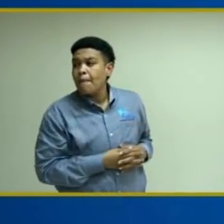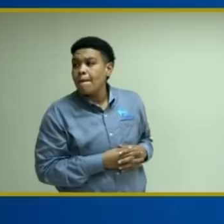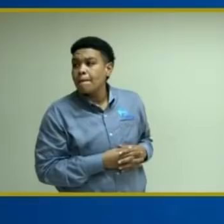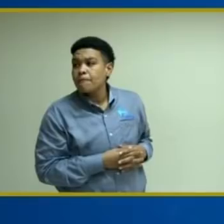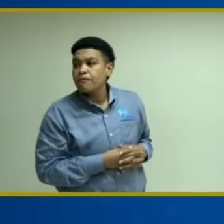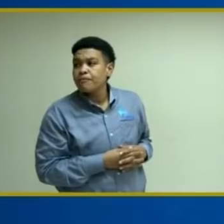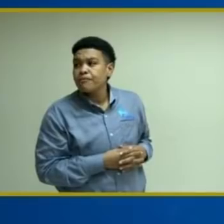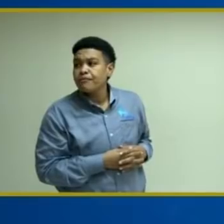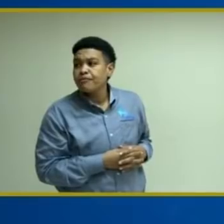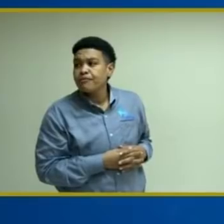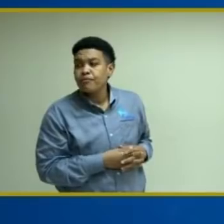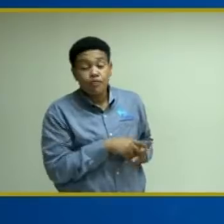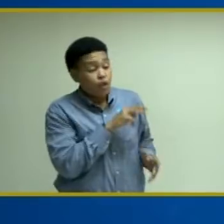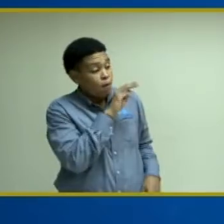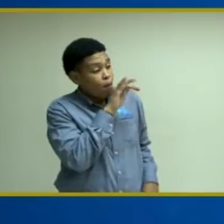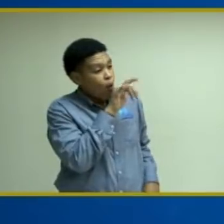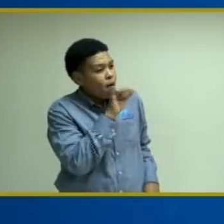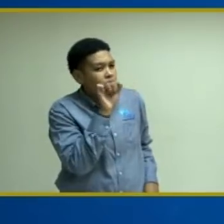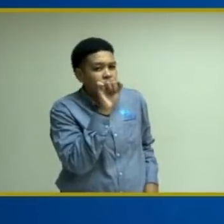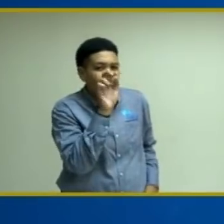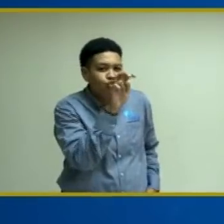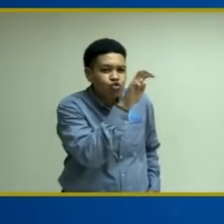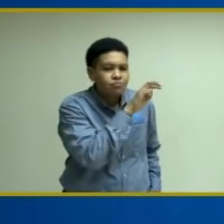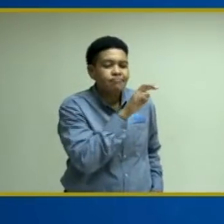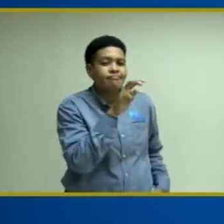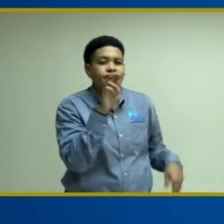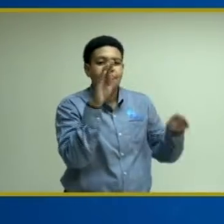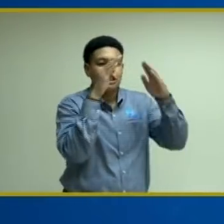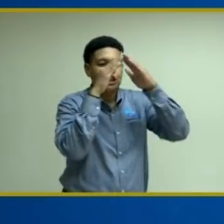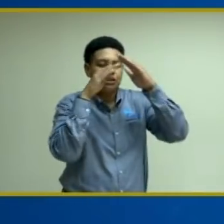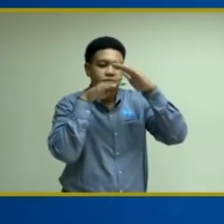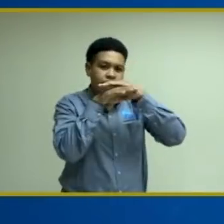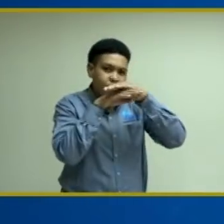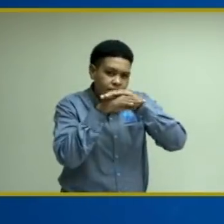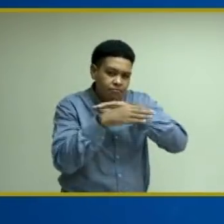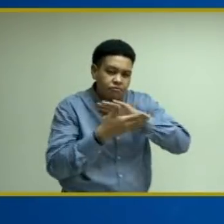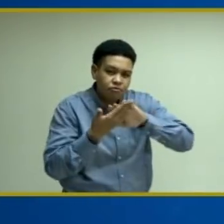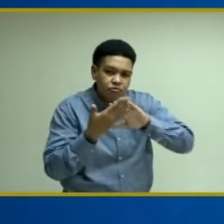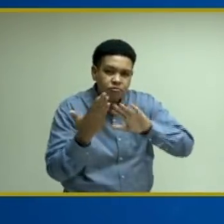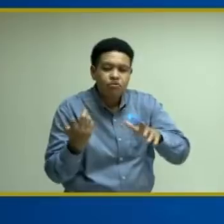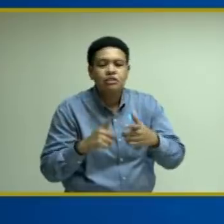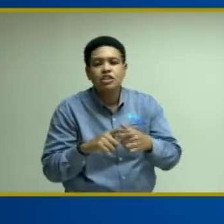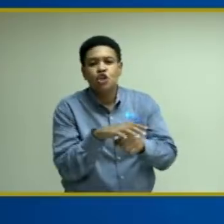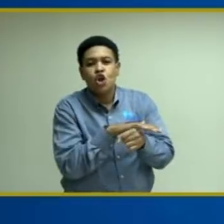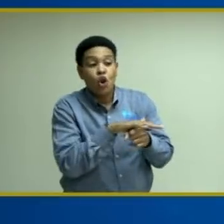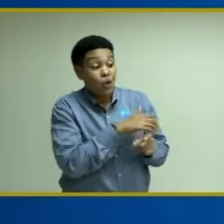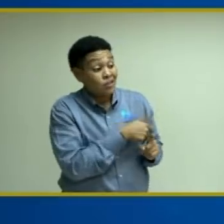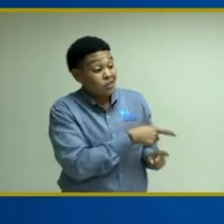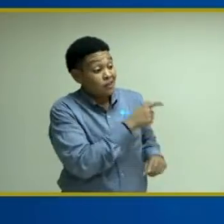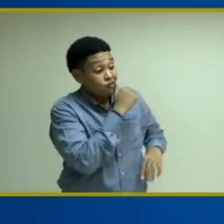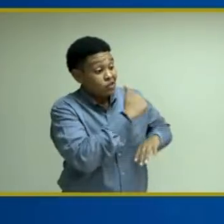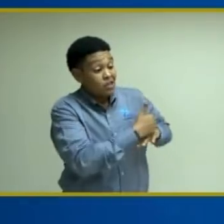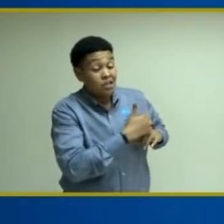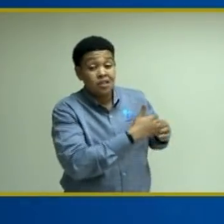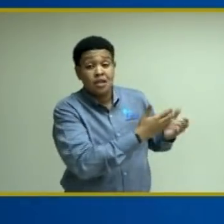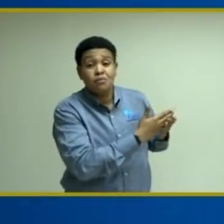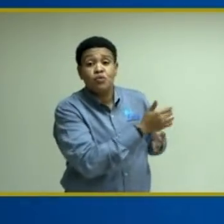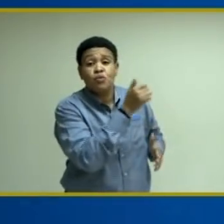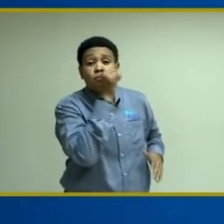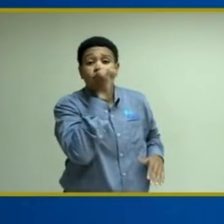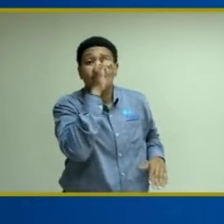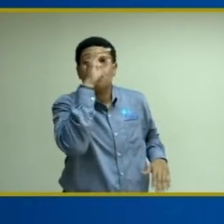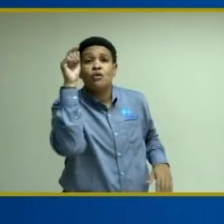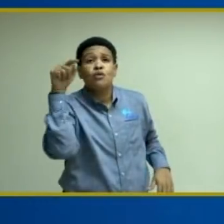Mobile sites, shut-in operations, locations that have been established by the private